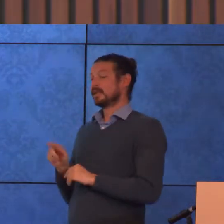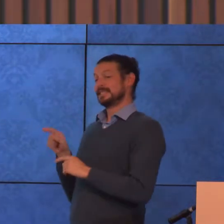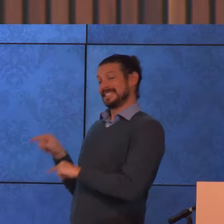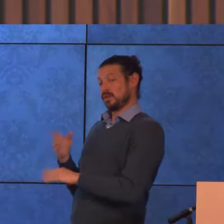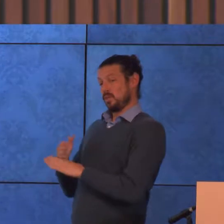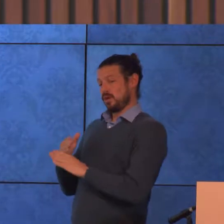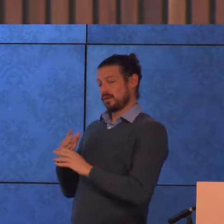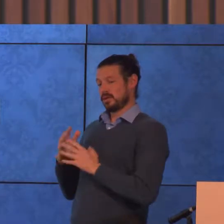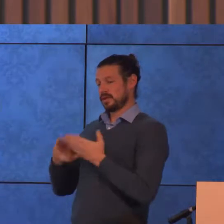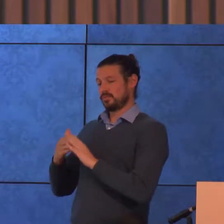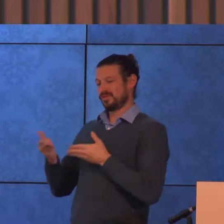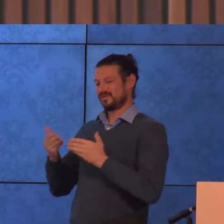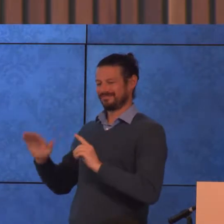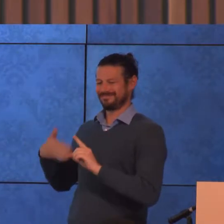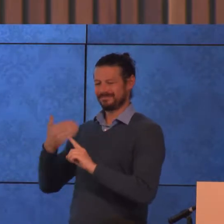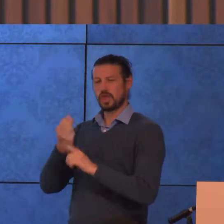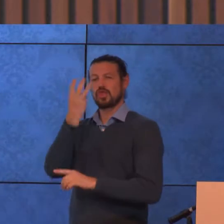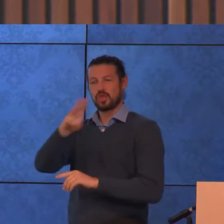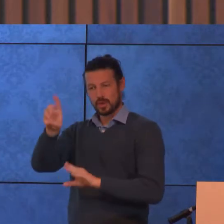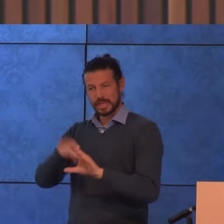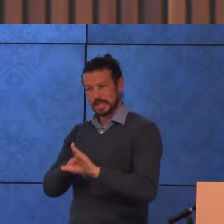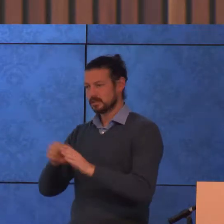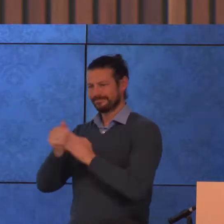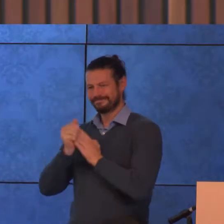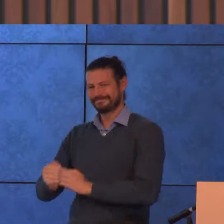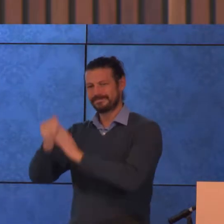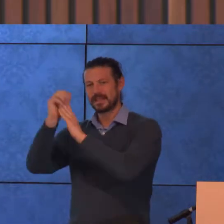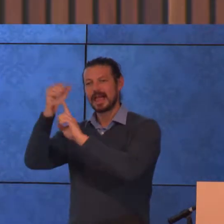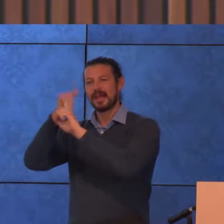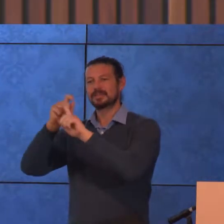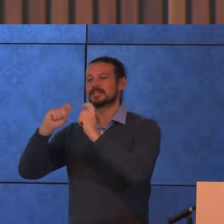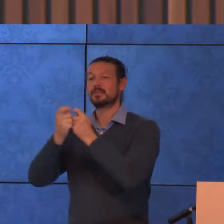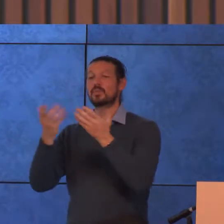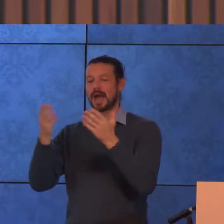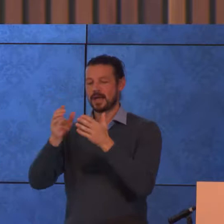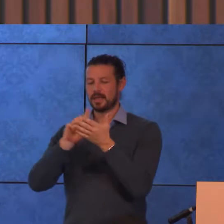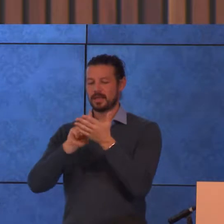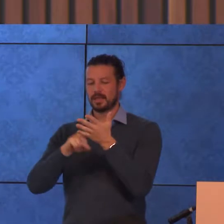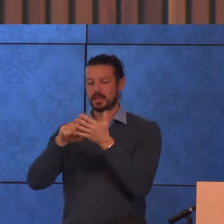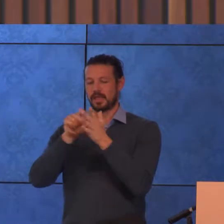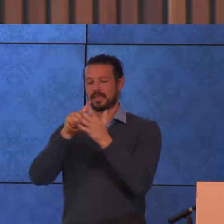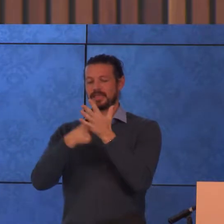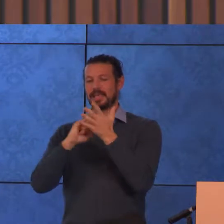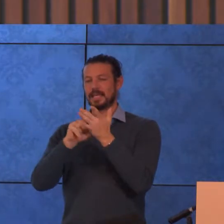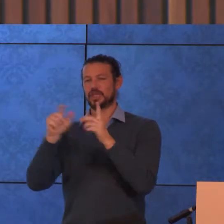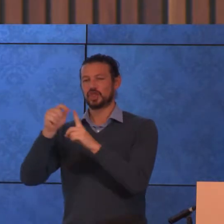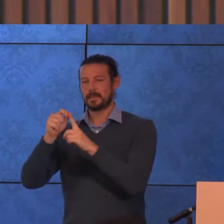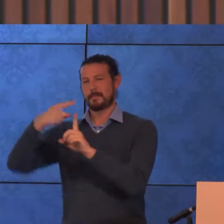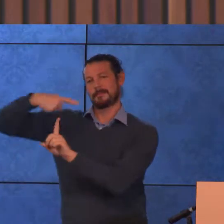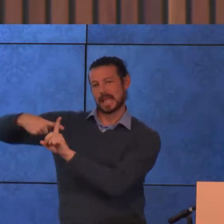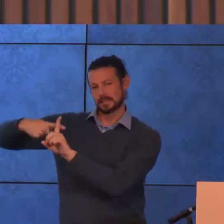the past 30 years. She leads the advocacy team at Leadership Plus, which is funded through the National Disability